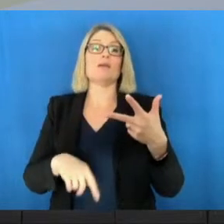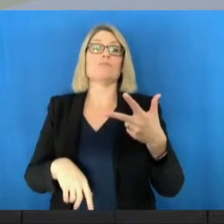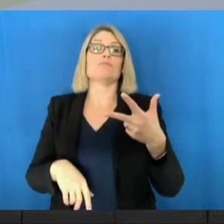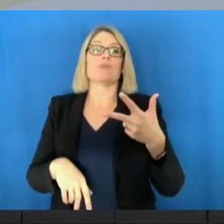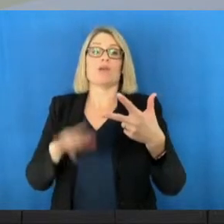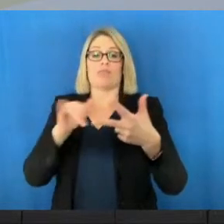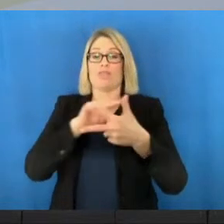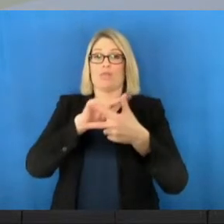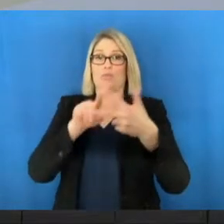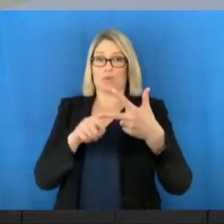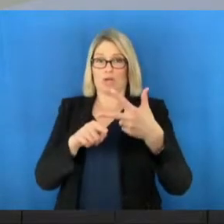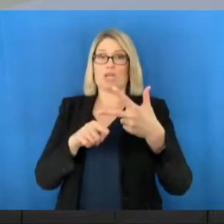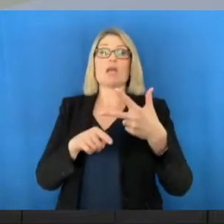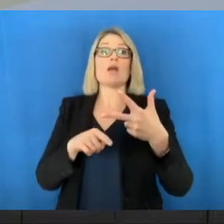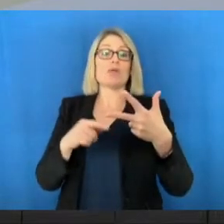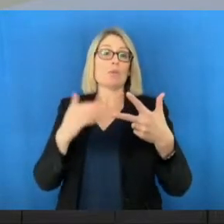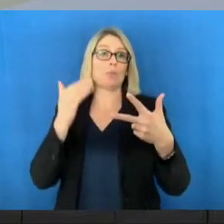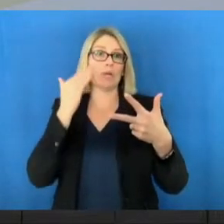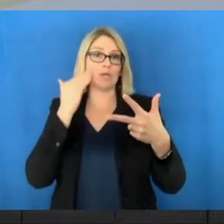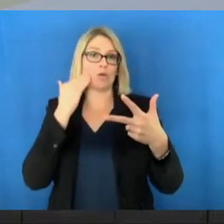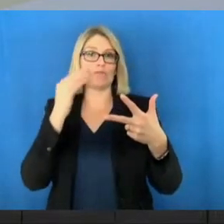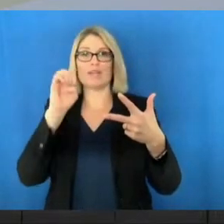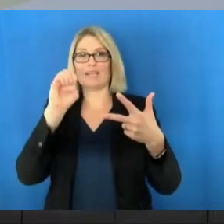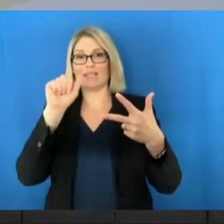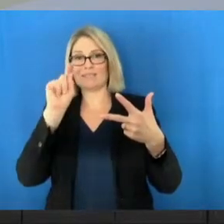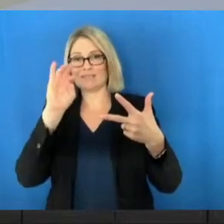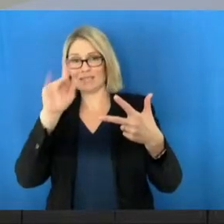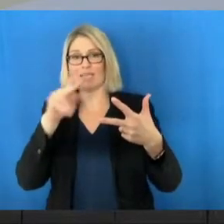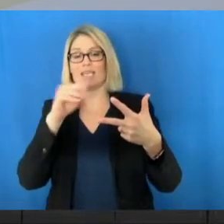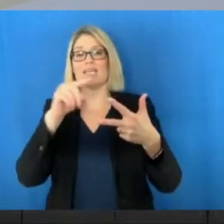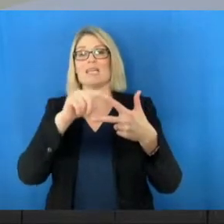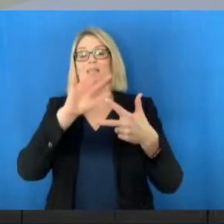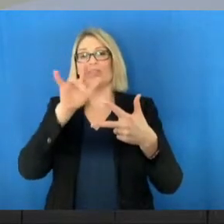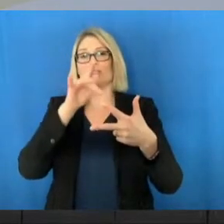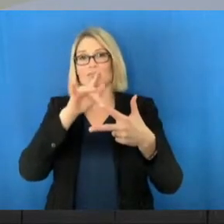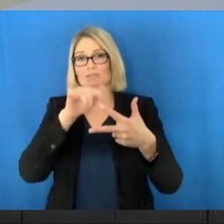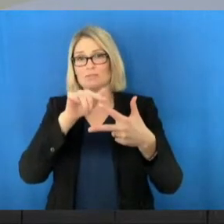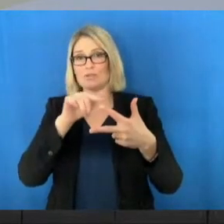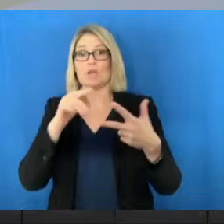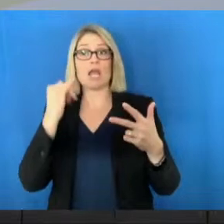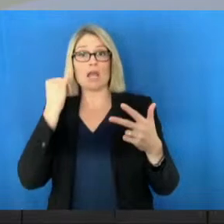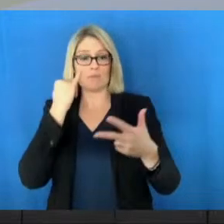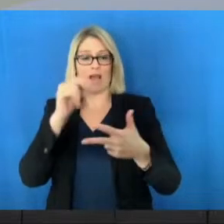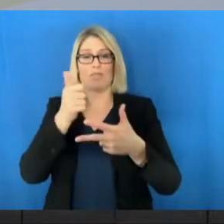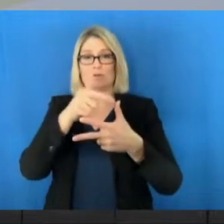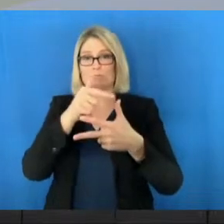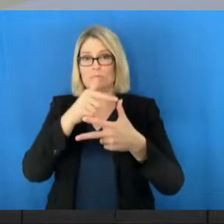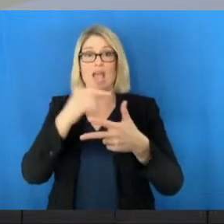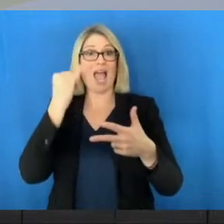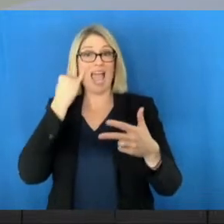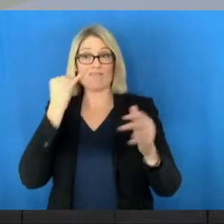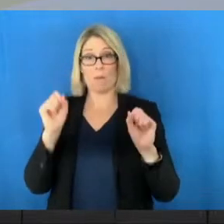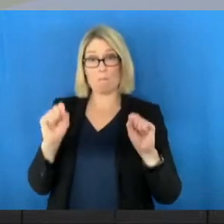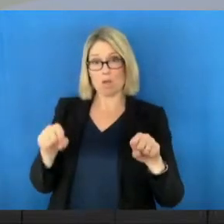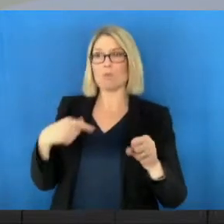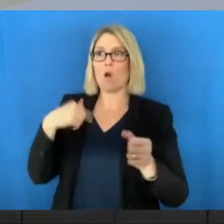3 that we're very aware of, if that's possible, we'd certainly like to work with